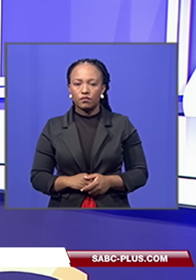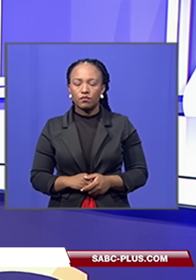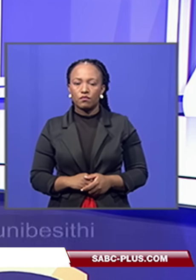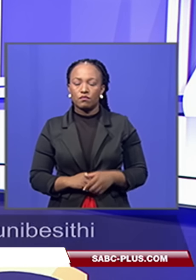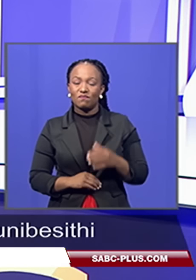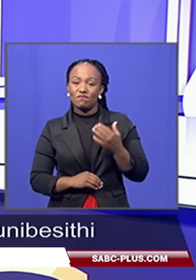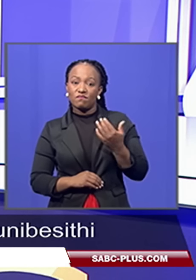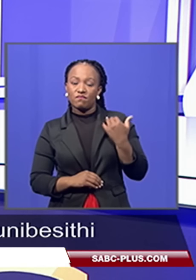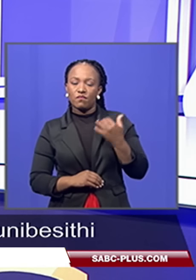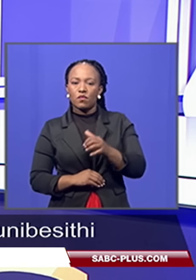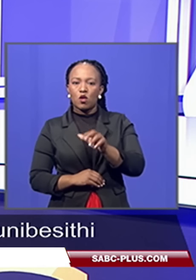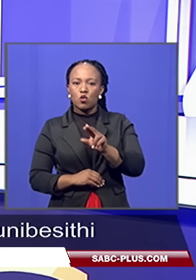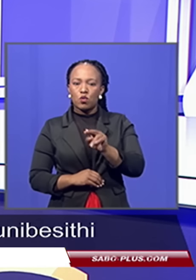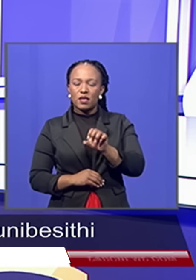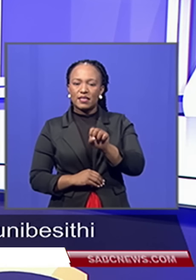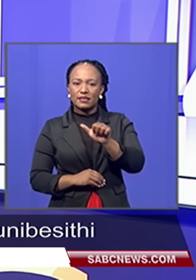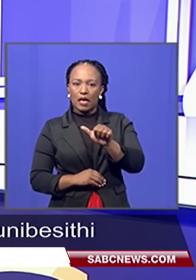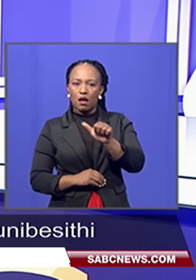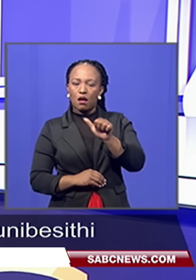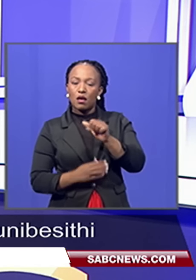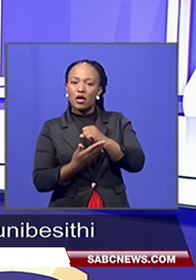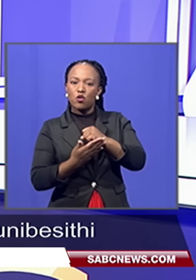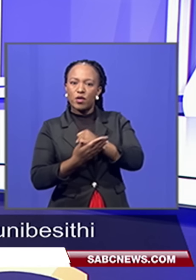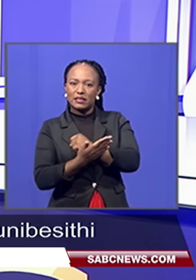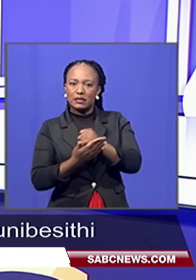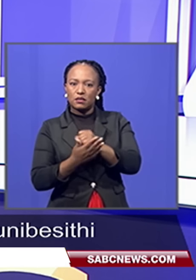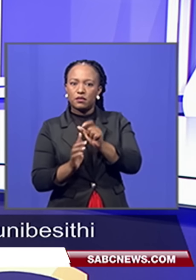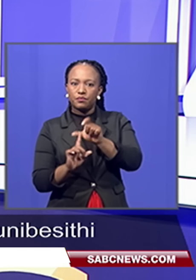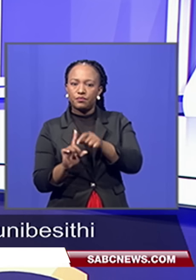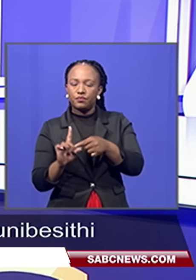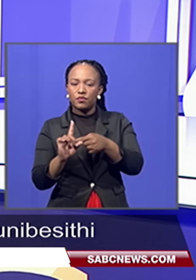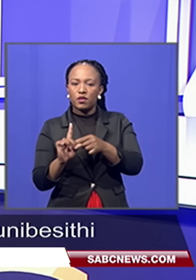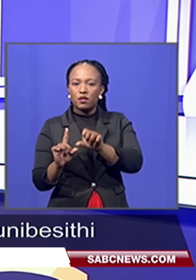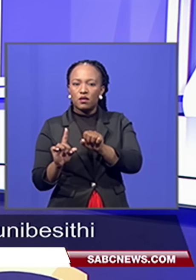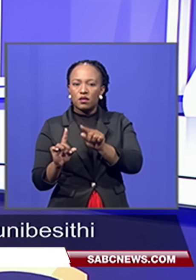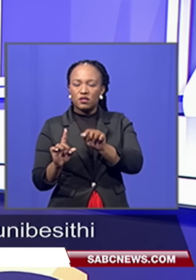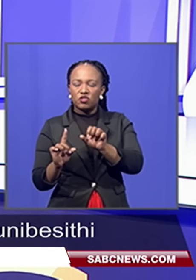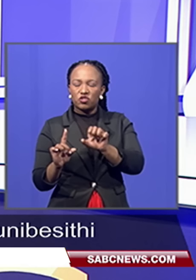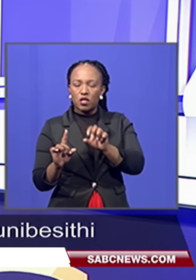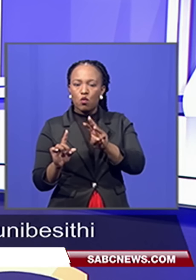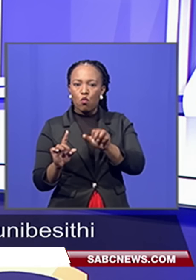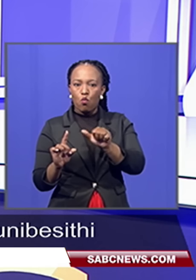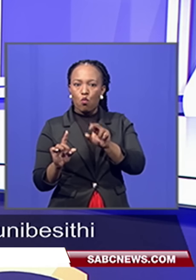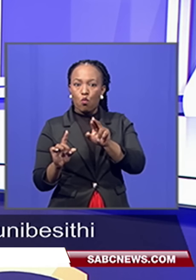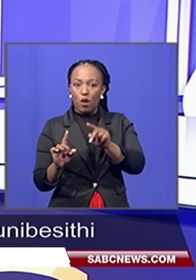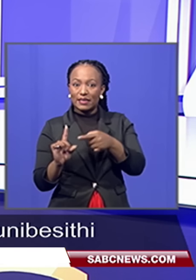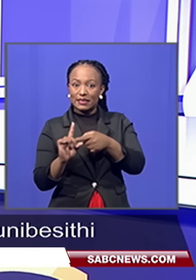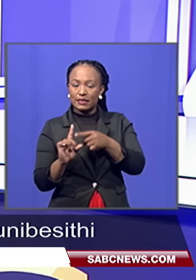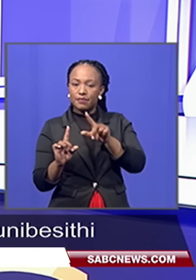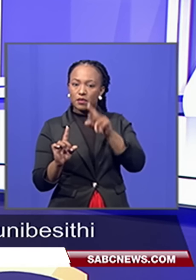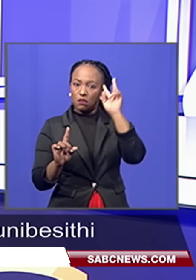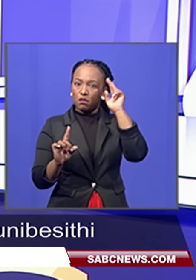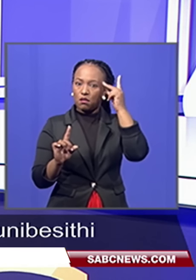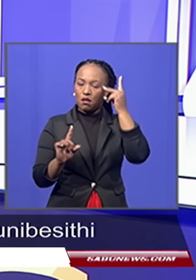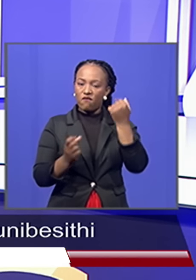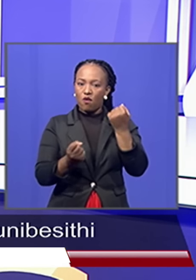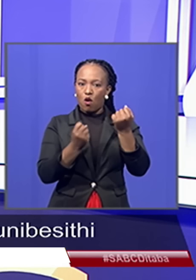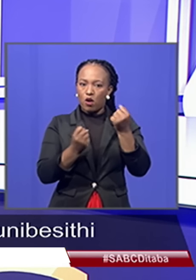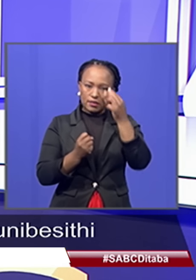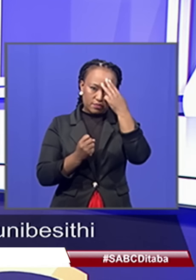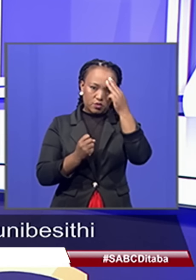Mongwadiši wa maloba wa UNISA Professor Stuart Mutata o file go fihla bekeng yeo e tlago ka Laboraro go fetola maikutlo a kgorokgolo ya tsheko